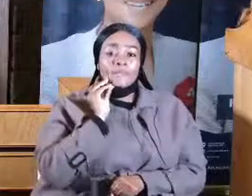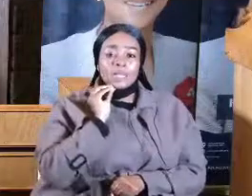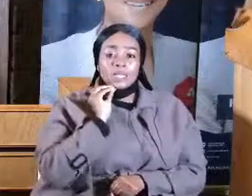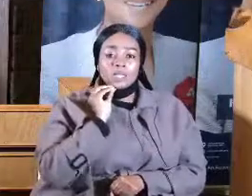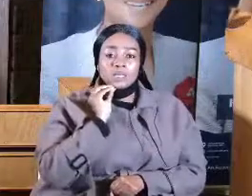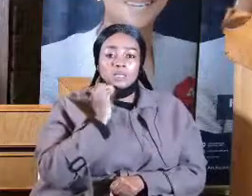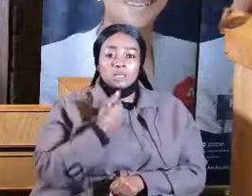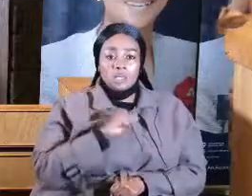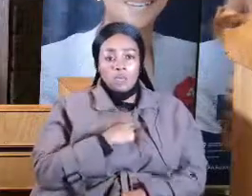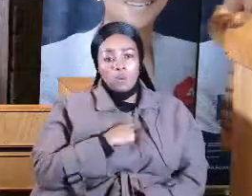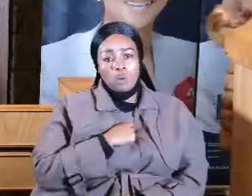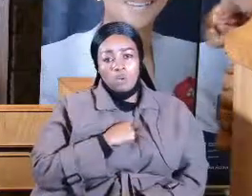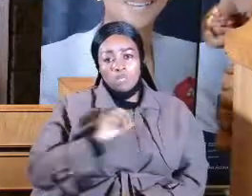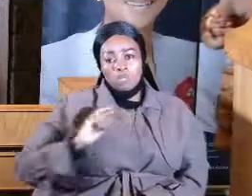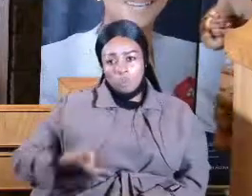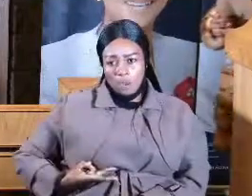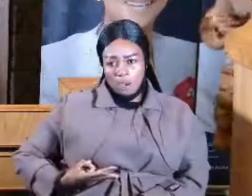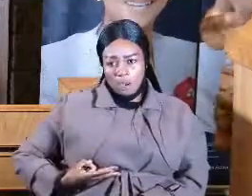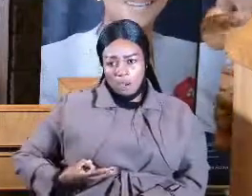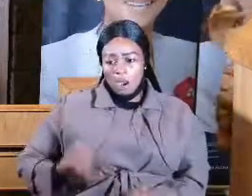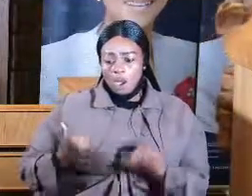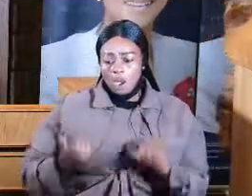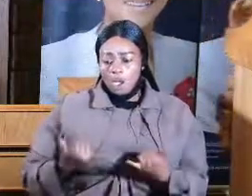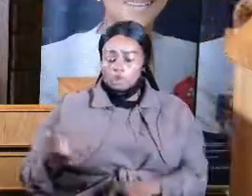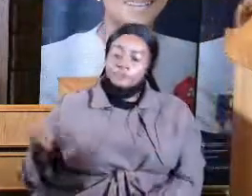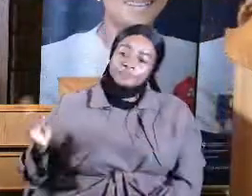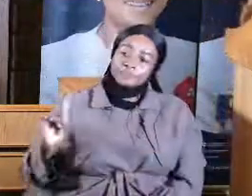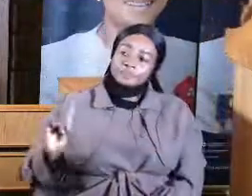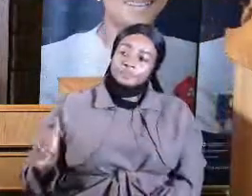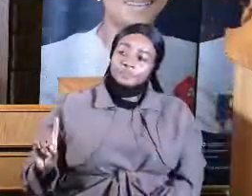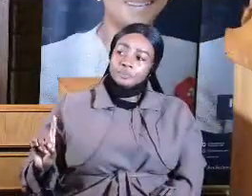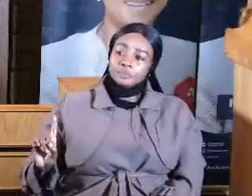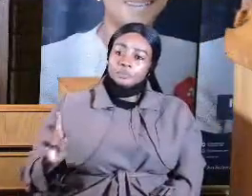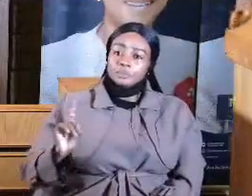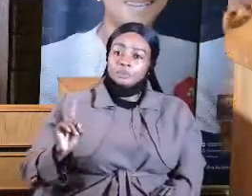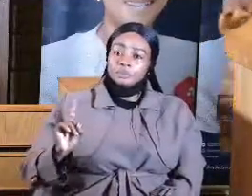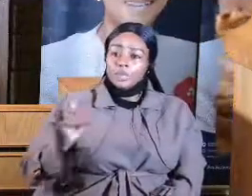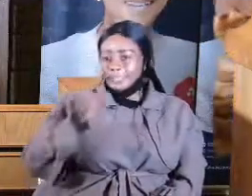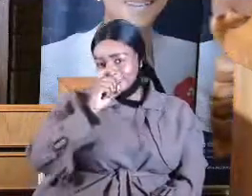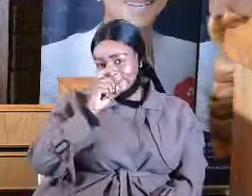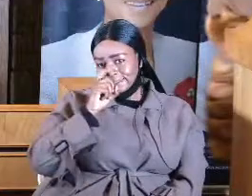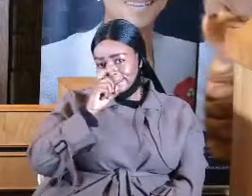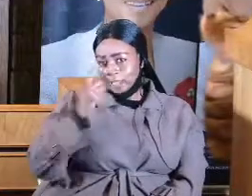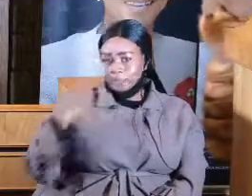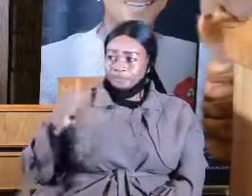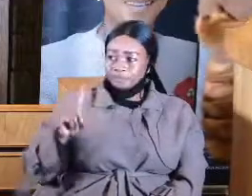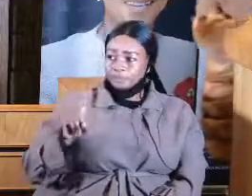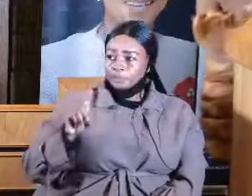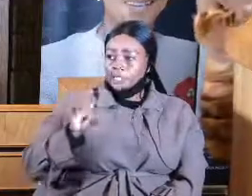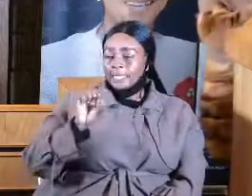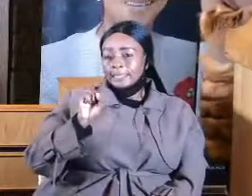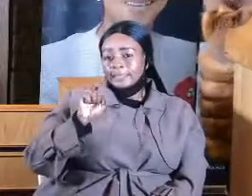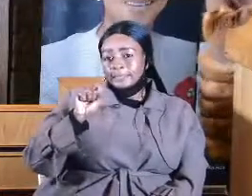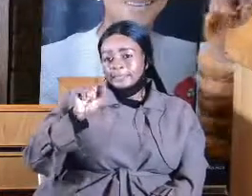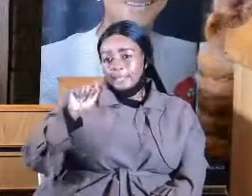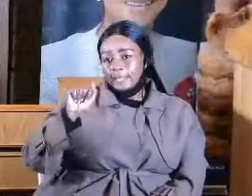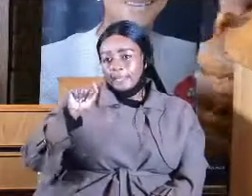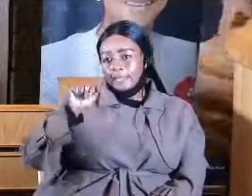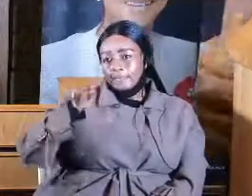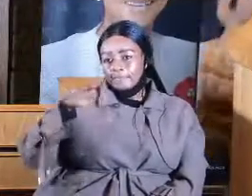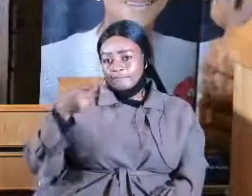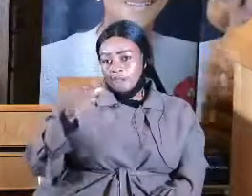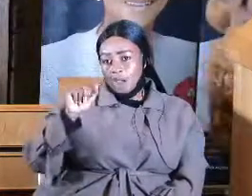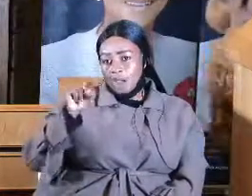women. Therefore, I will call upon our sister here, Stephanie, to speak to us on